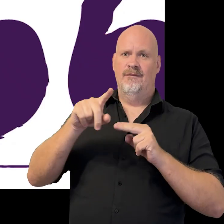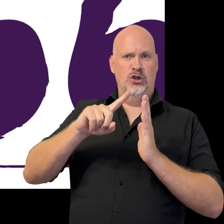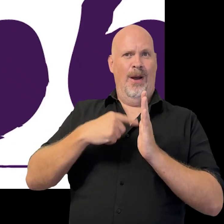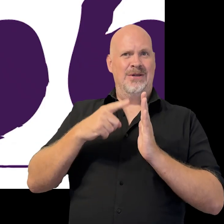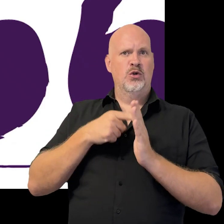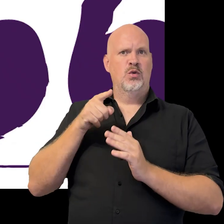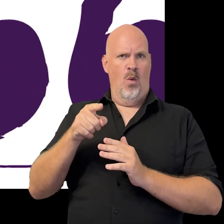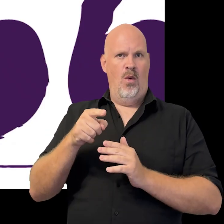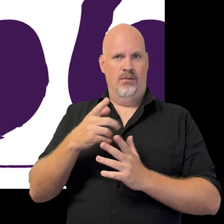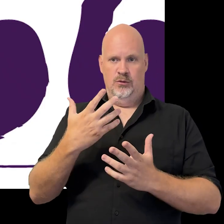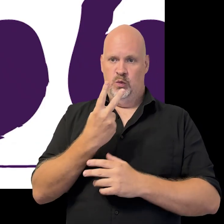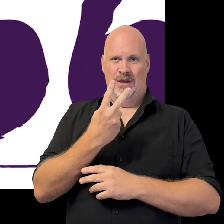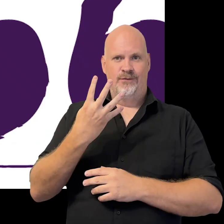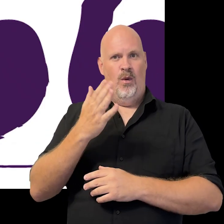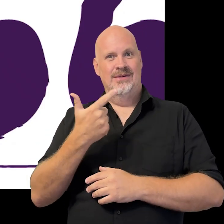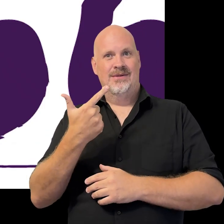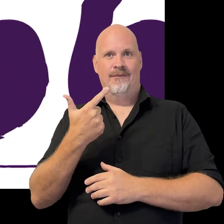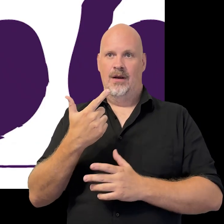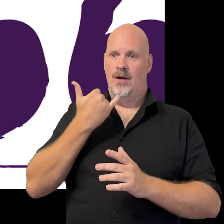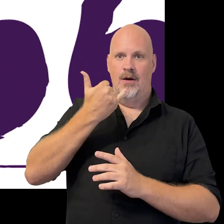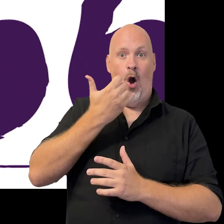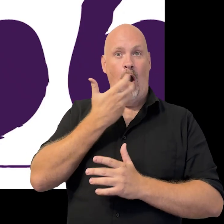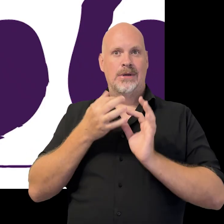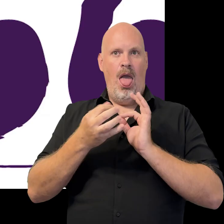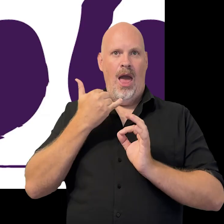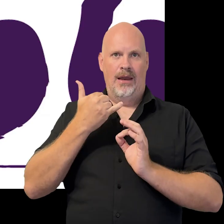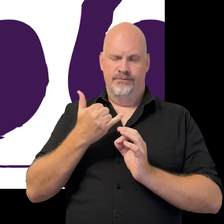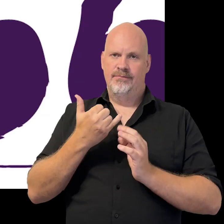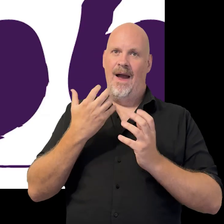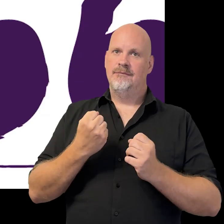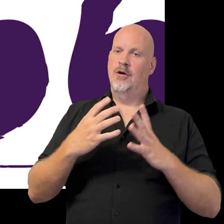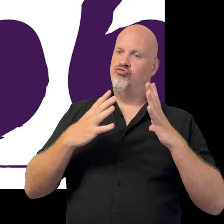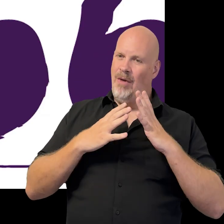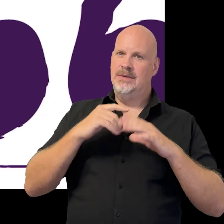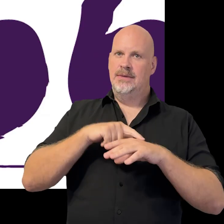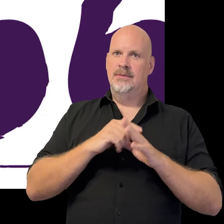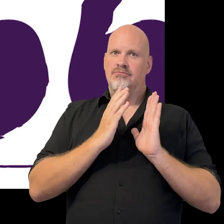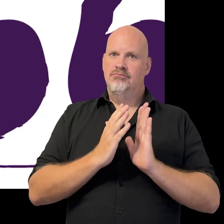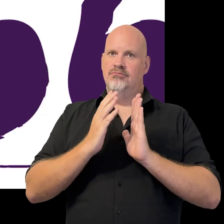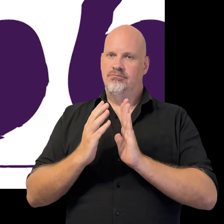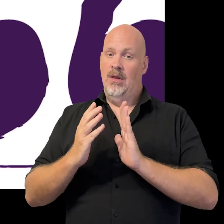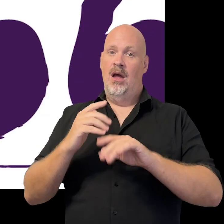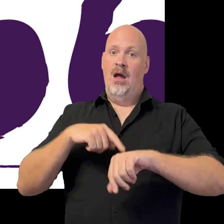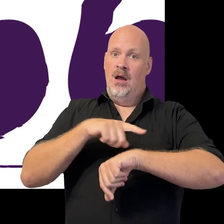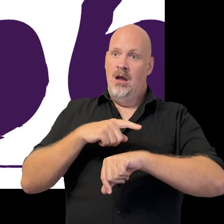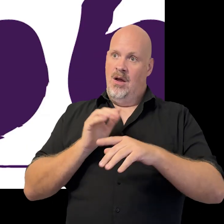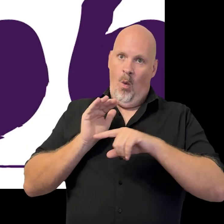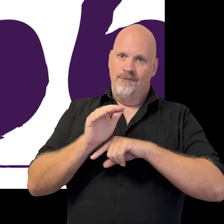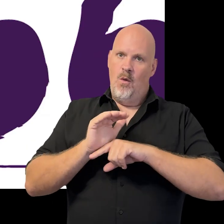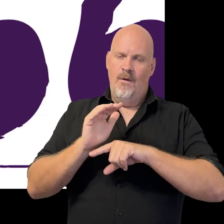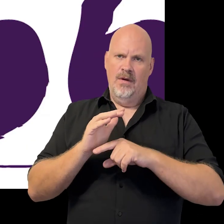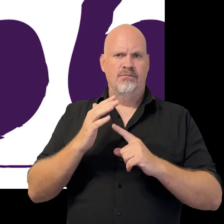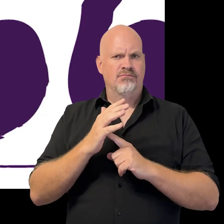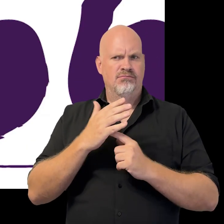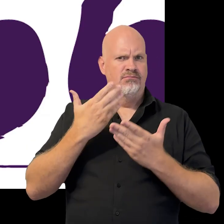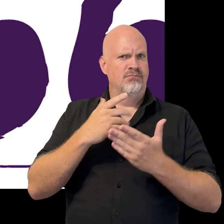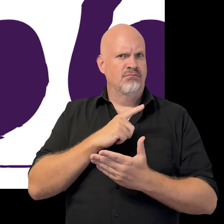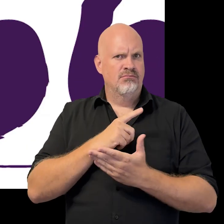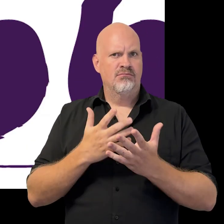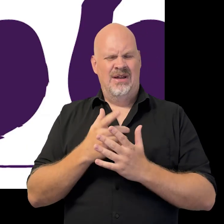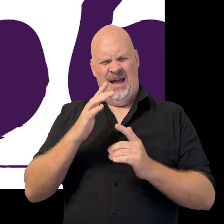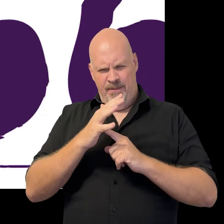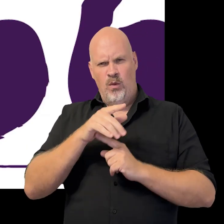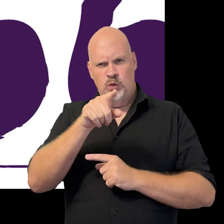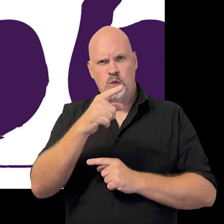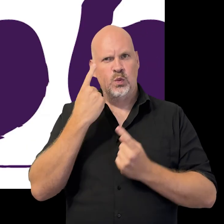a wealth of published research out there. It's therefore important that when you write in your literature review, it really does need to